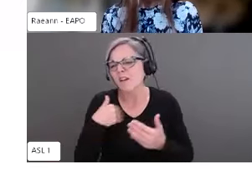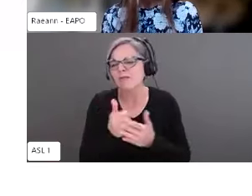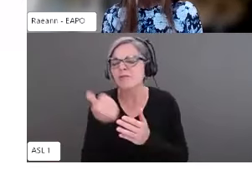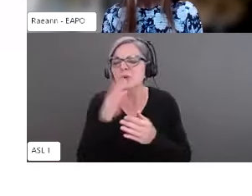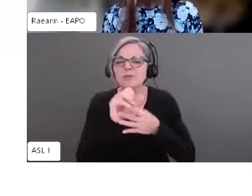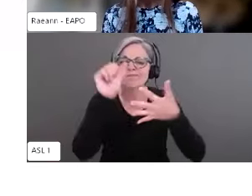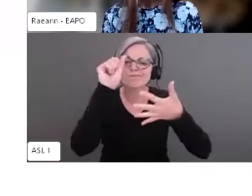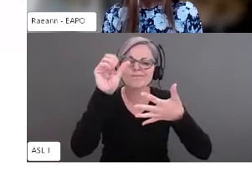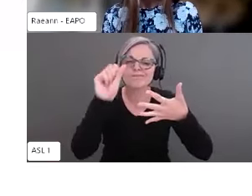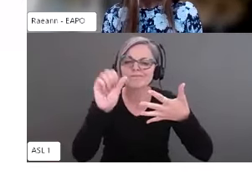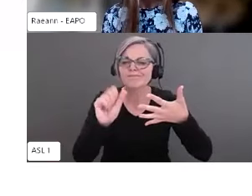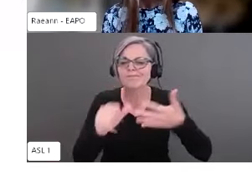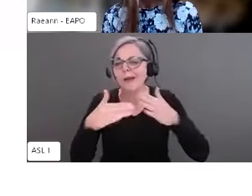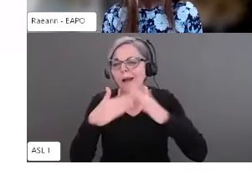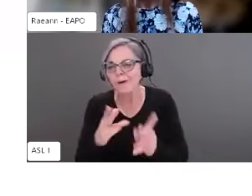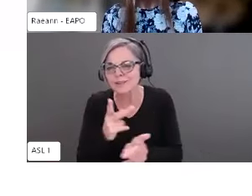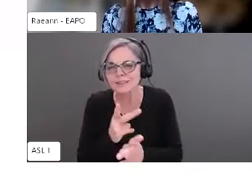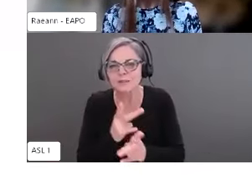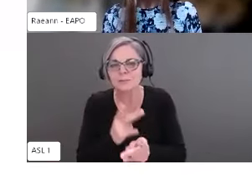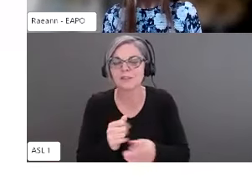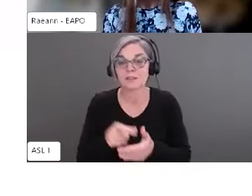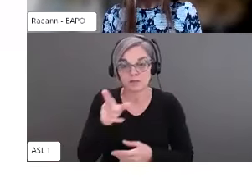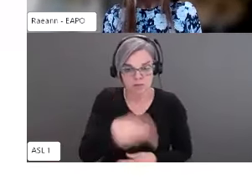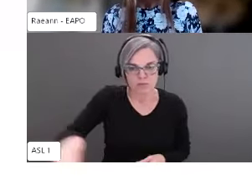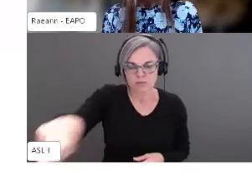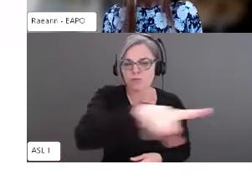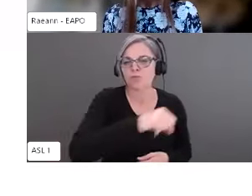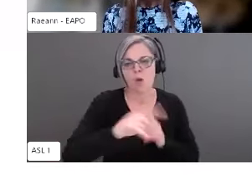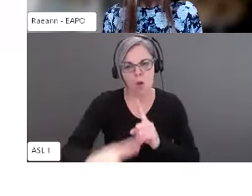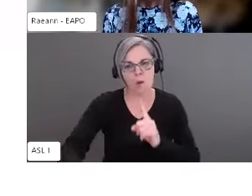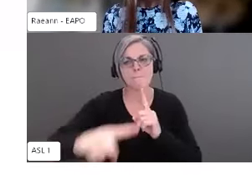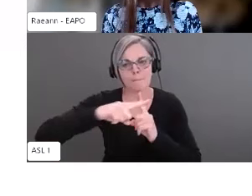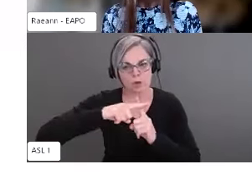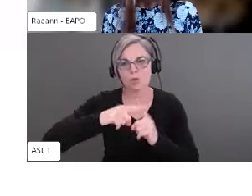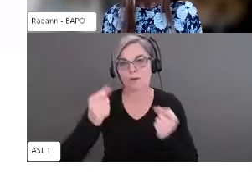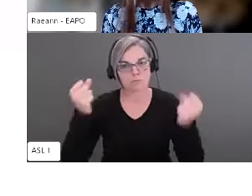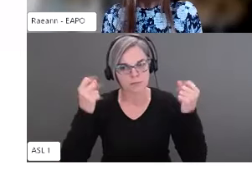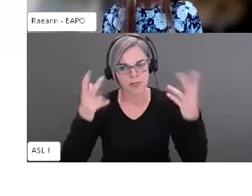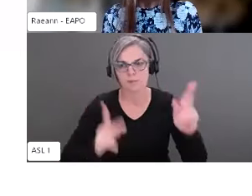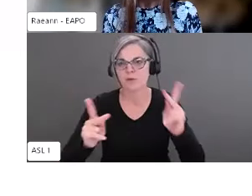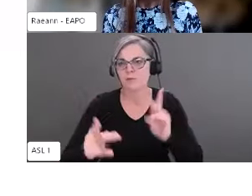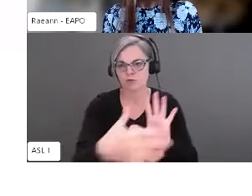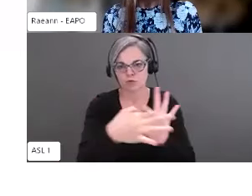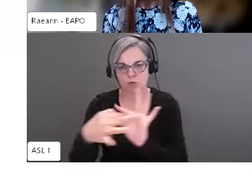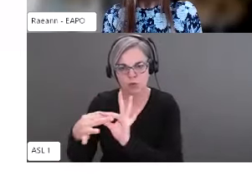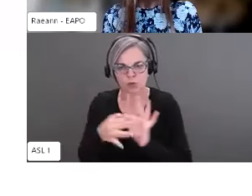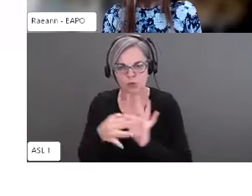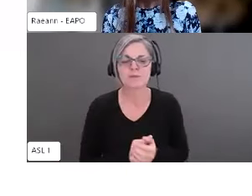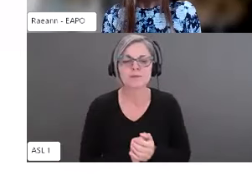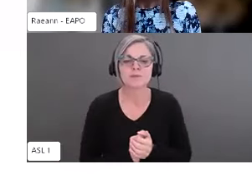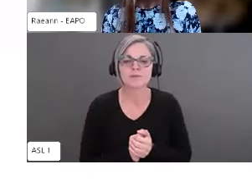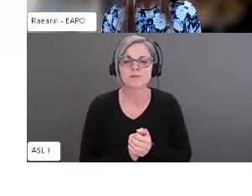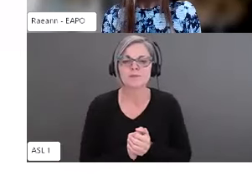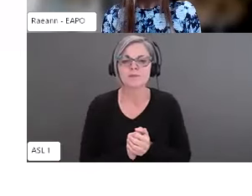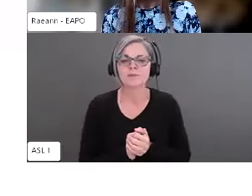all webinars, our attendees are muted because we have so many people online. But just a reminder that there's you